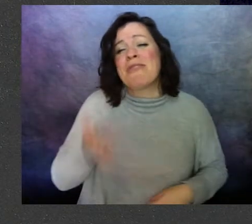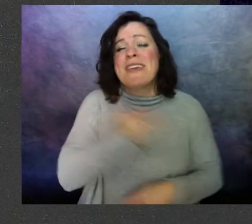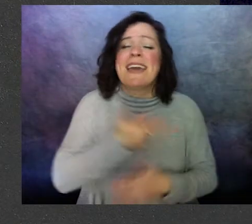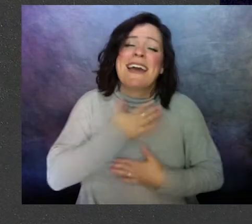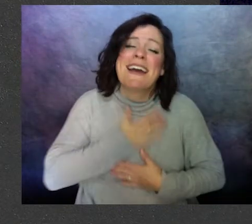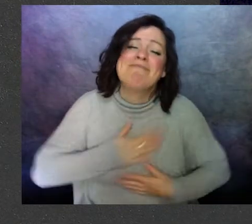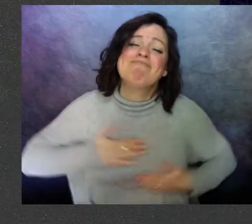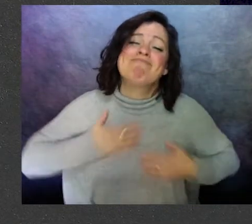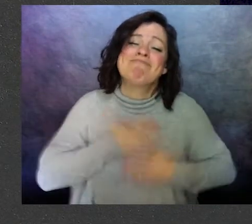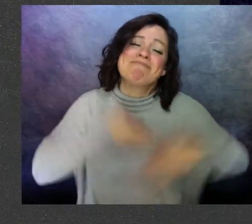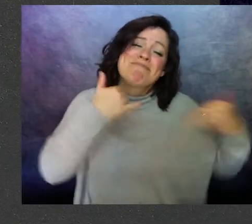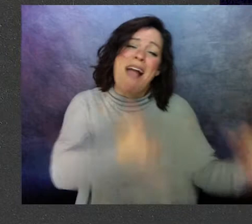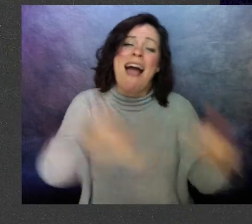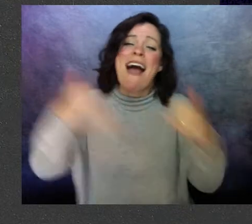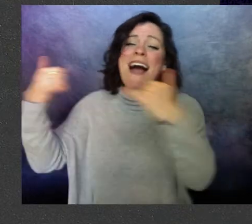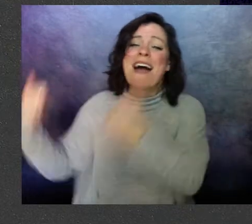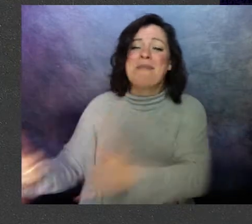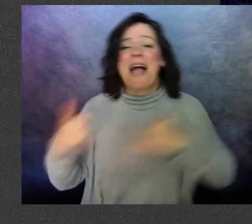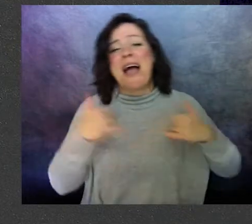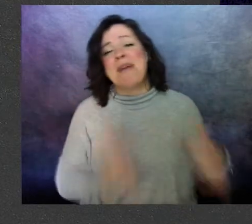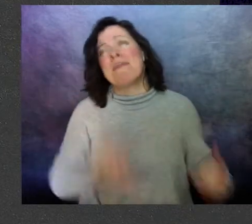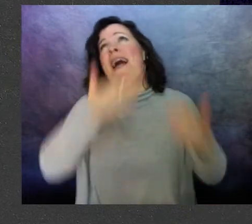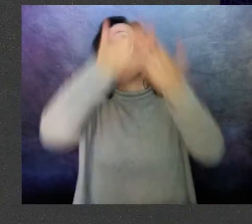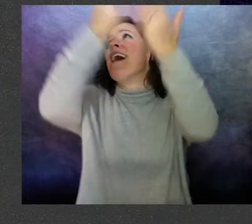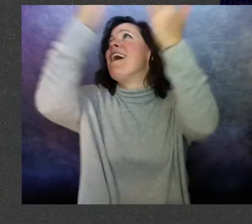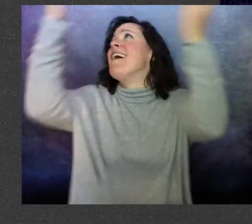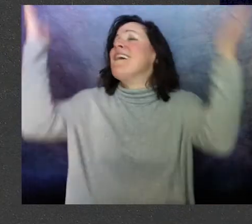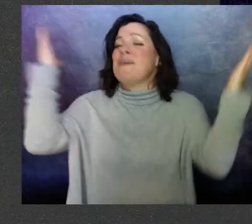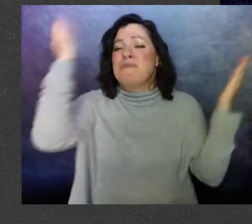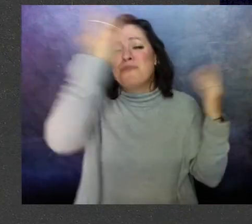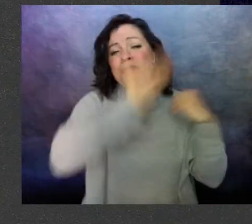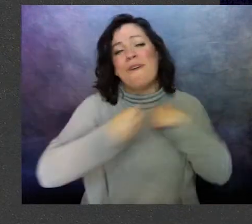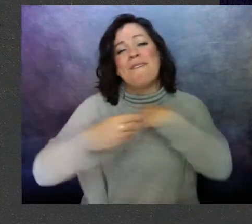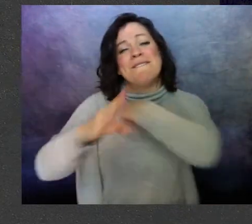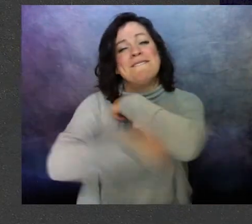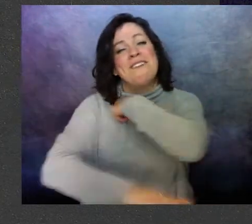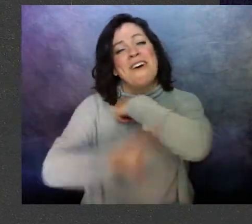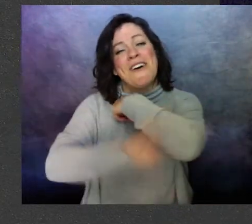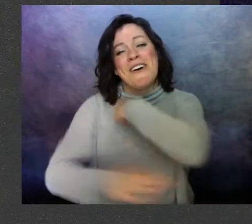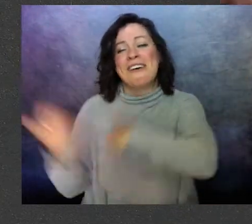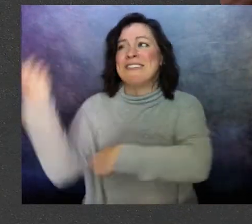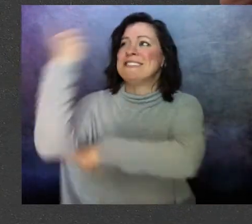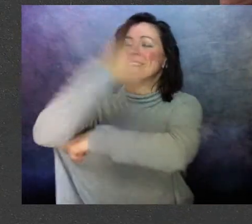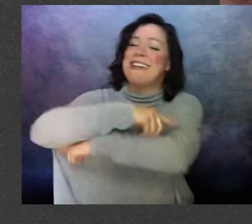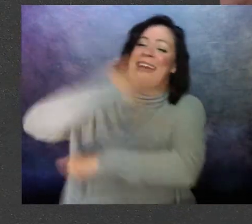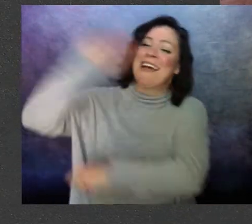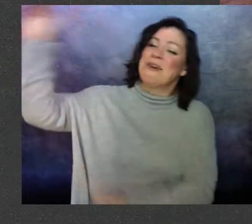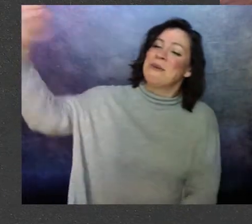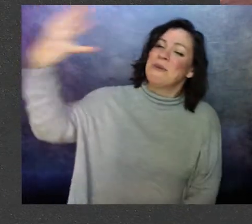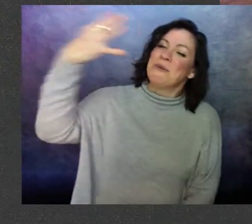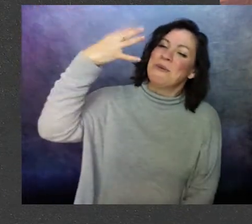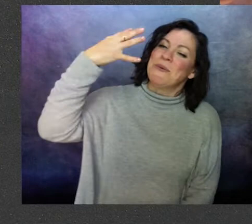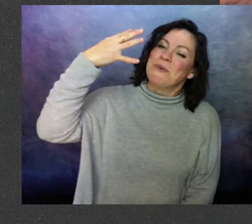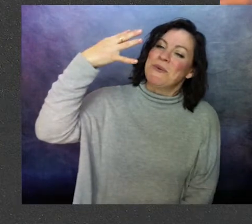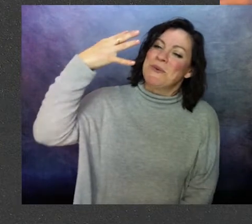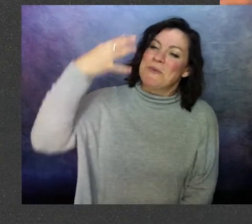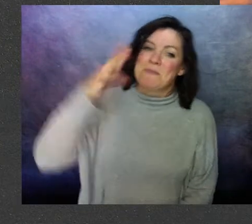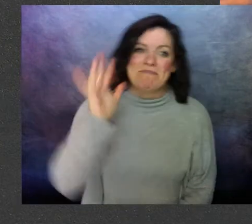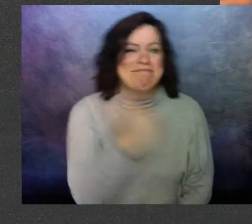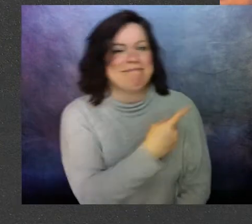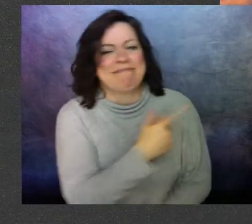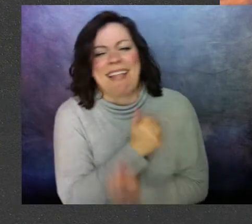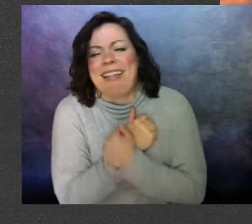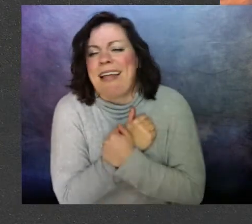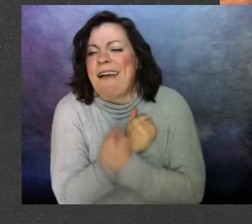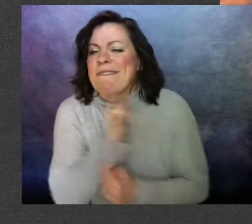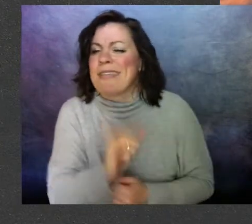friends enjoyed the rest of the beautiful fall day. What a great story. I love that Clifford